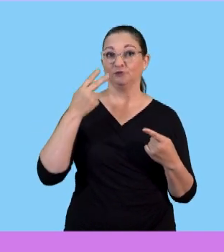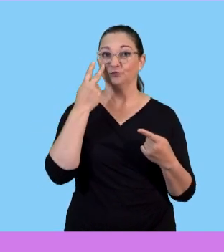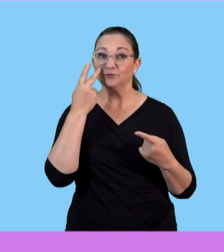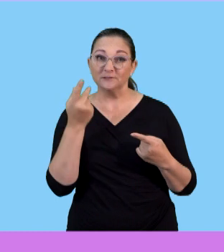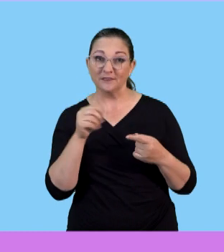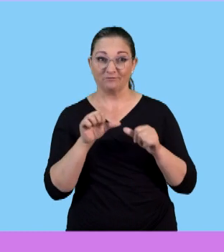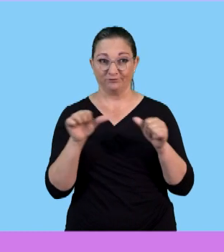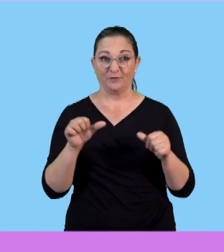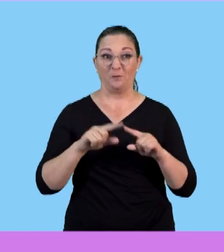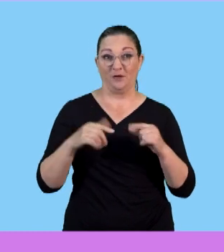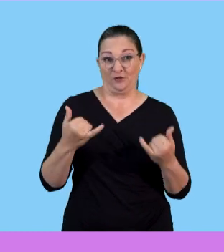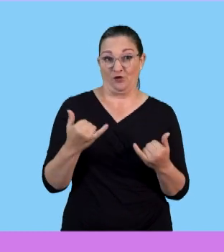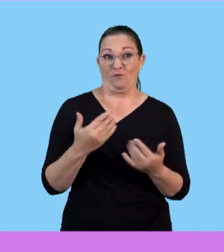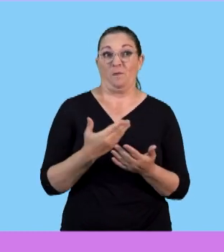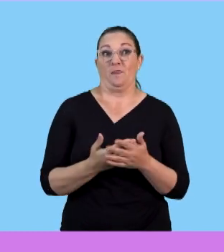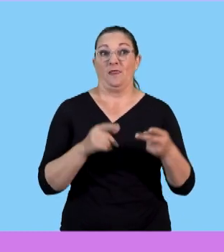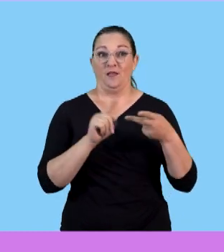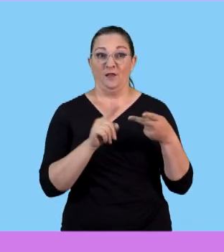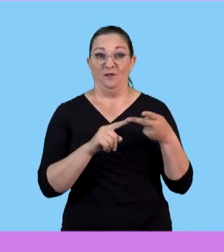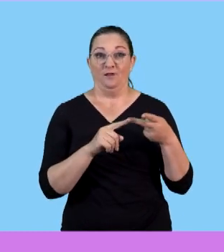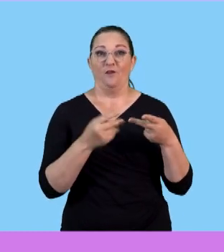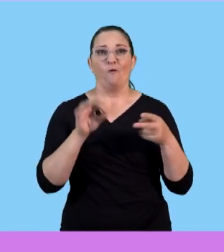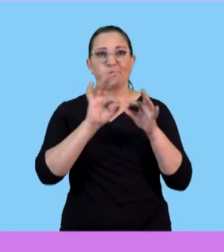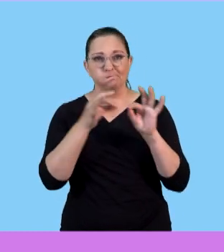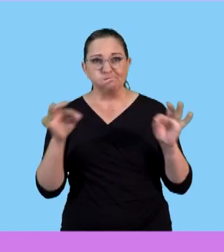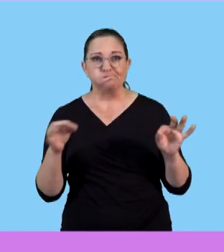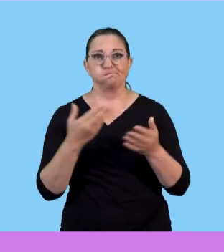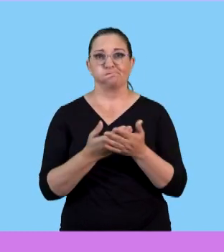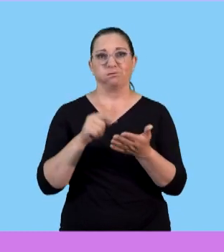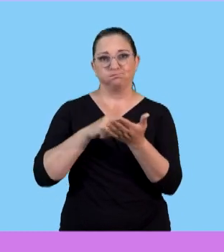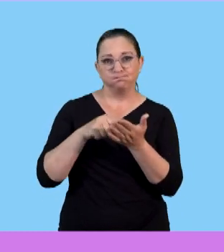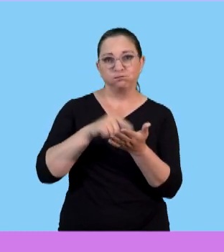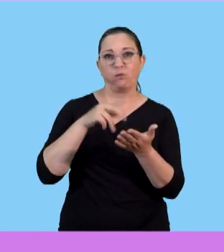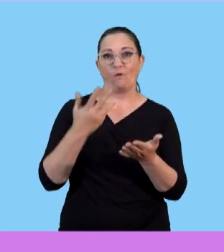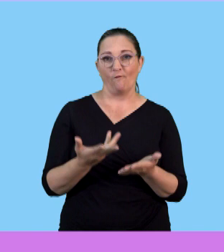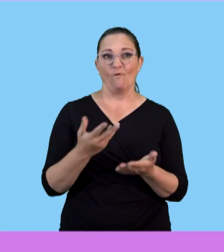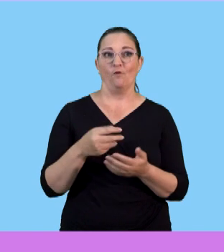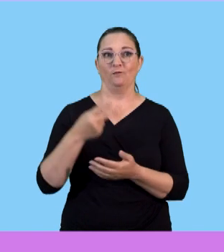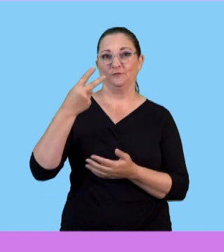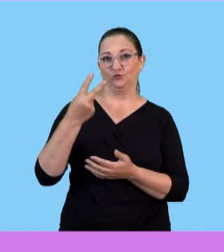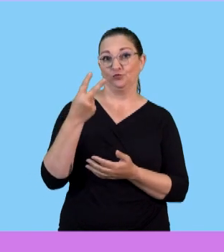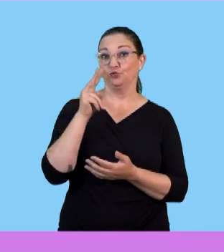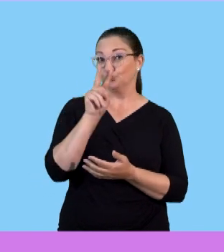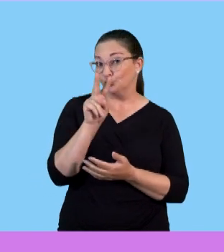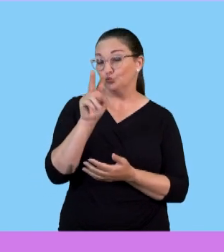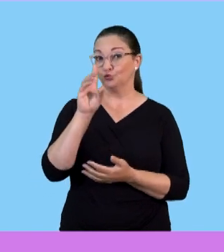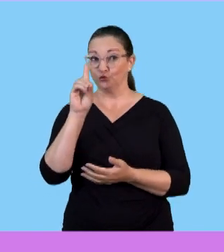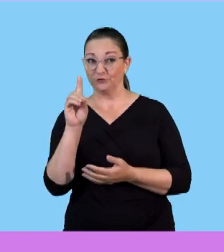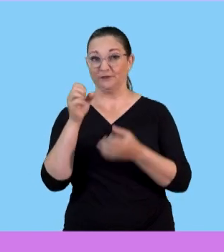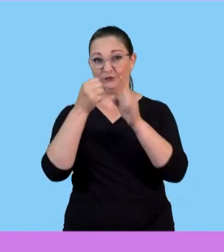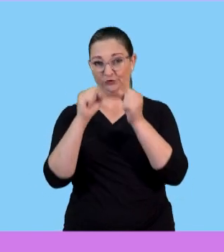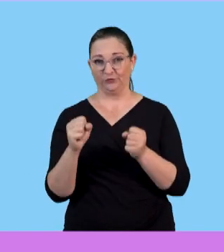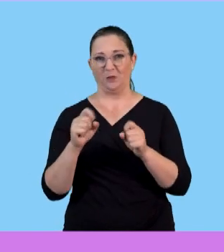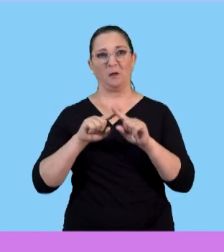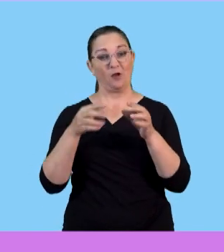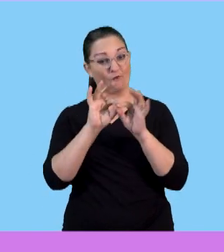circumference of the 2D shapes. Now, here it is very important for me to tell you that the formula will always be given. So you don't